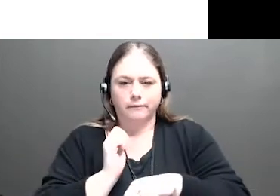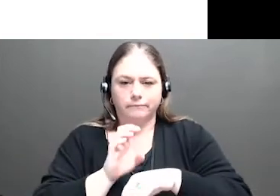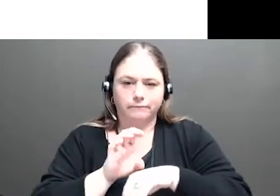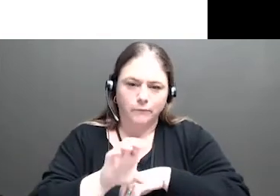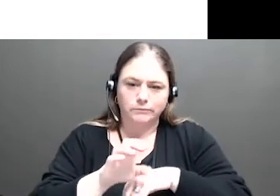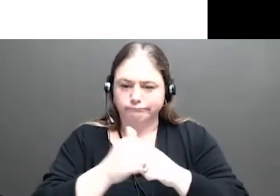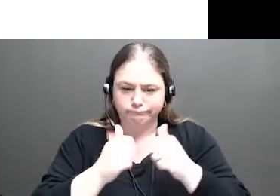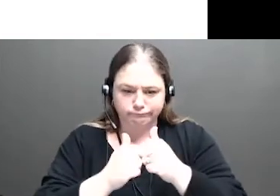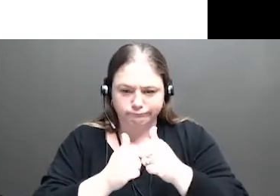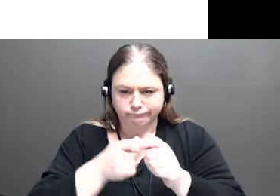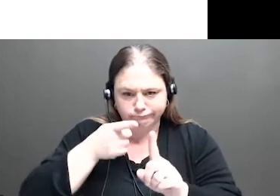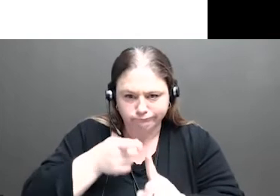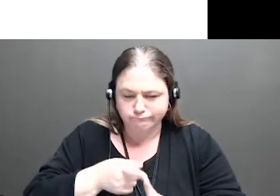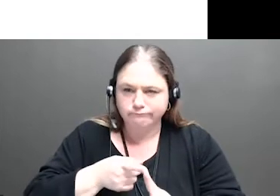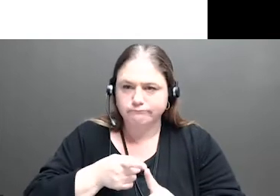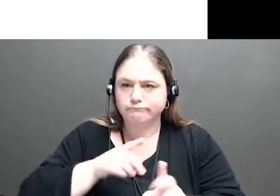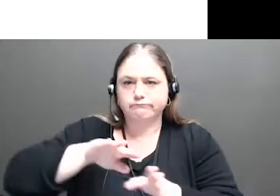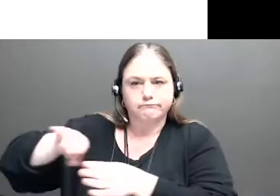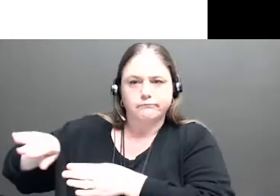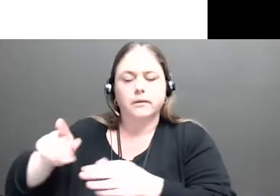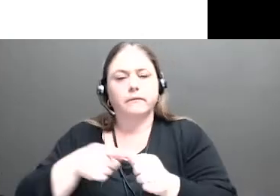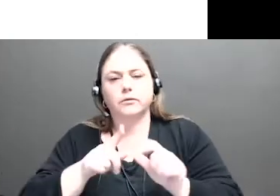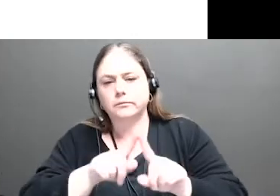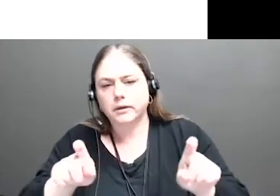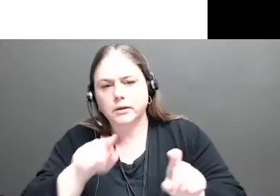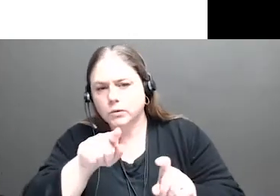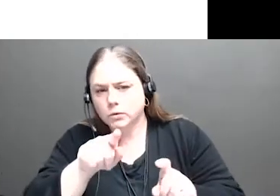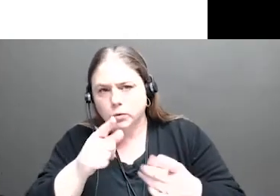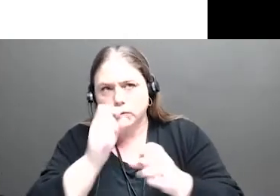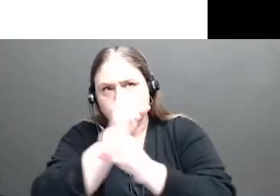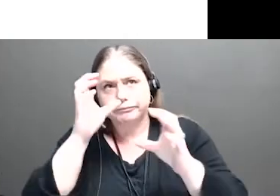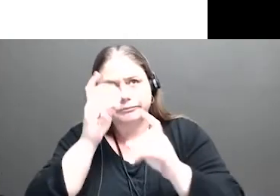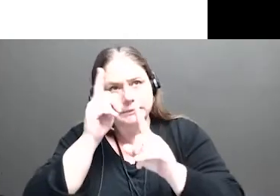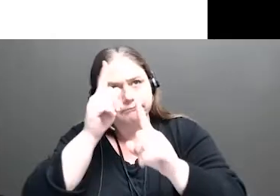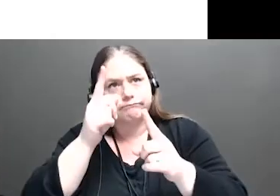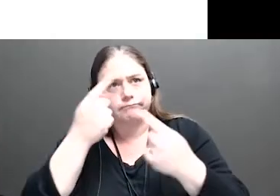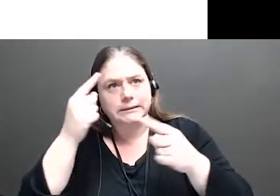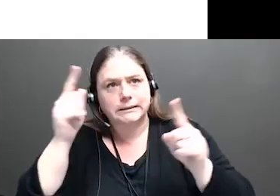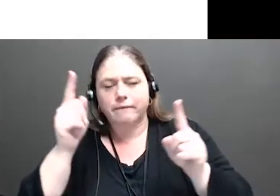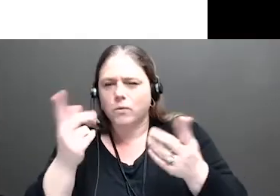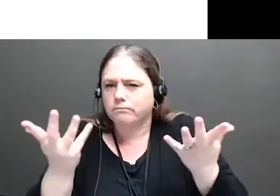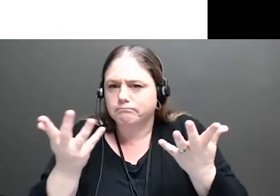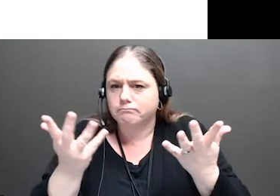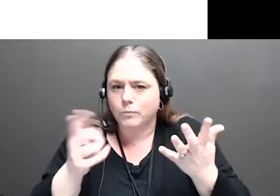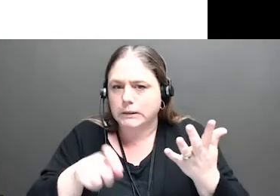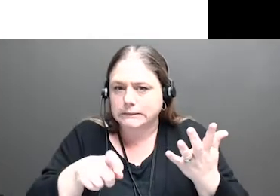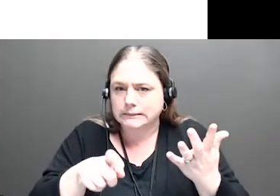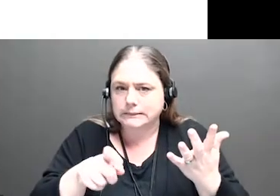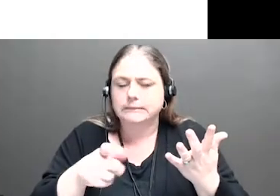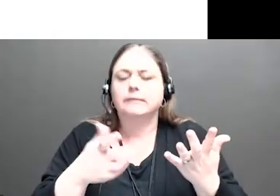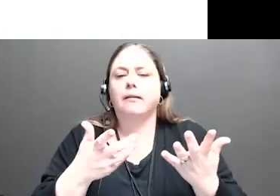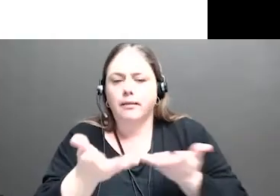first start by asking, what do you need to be successful, and building from there, really listening through the job seeker's time with